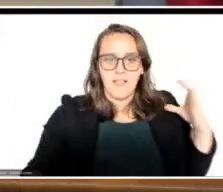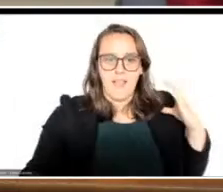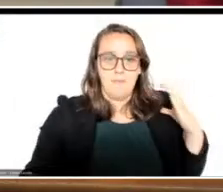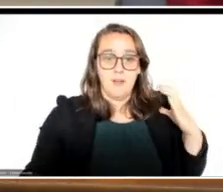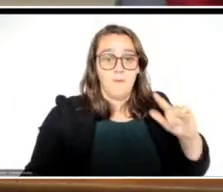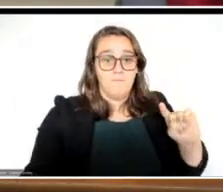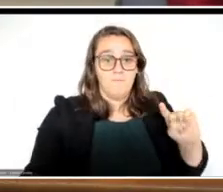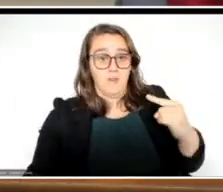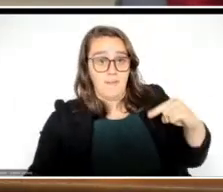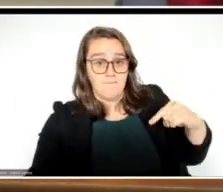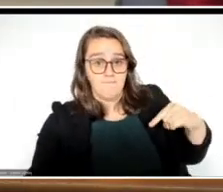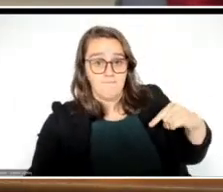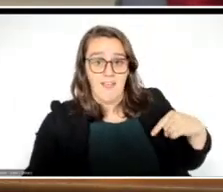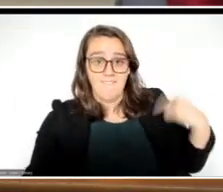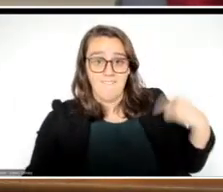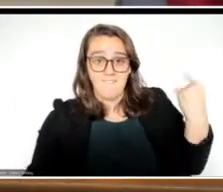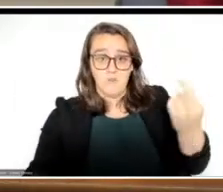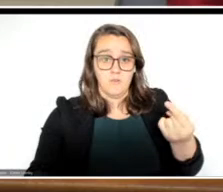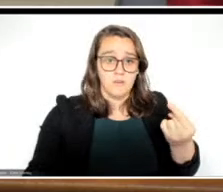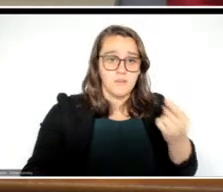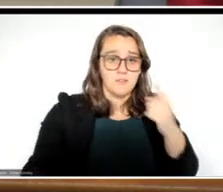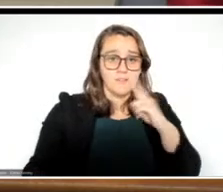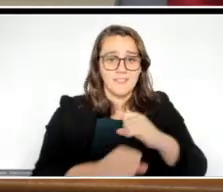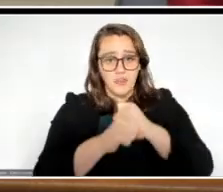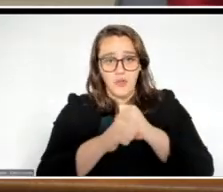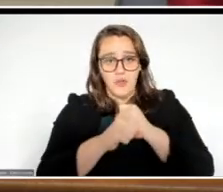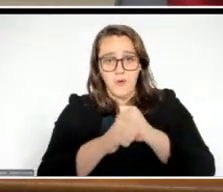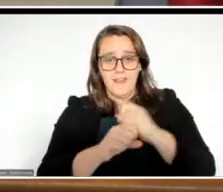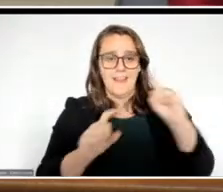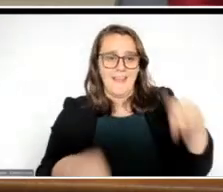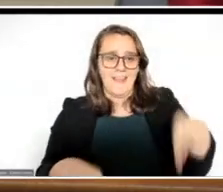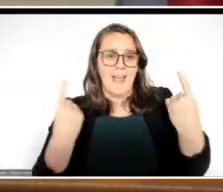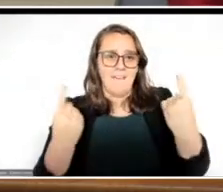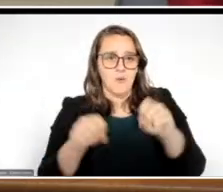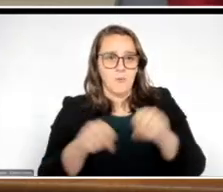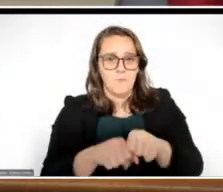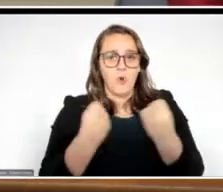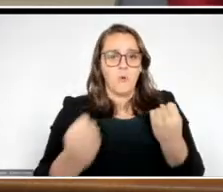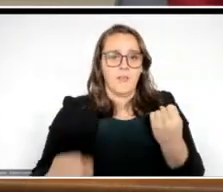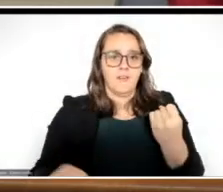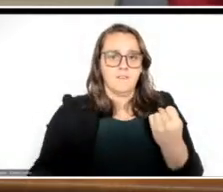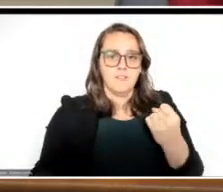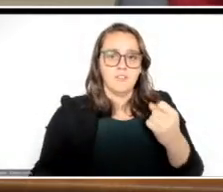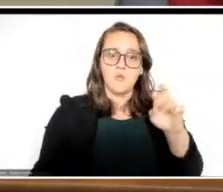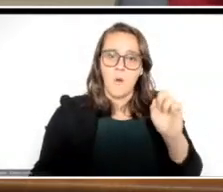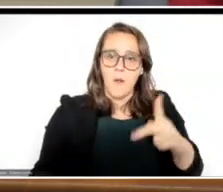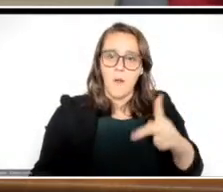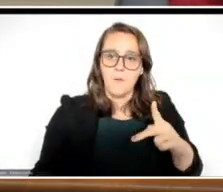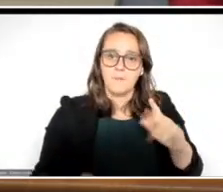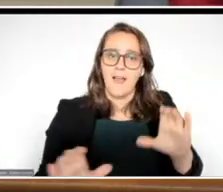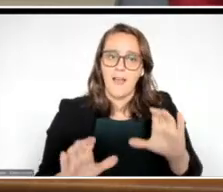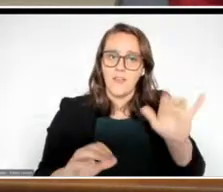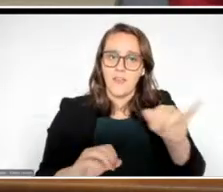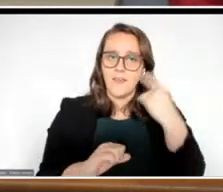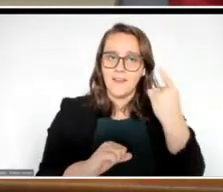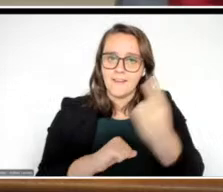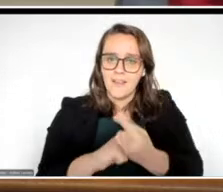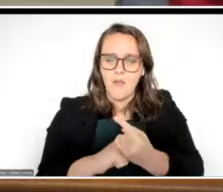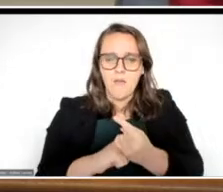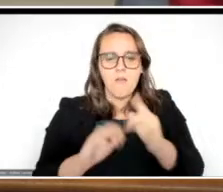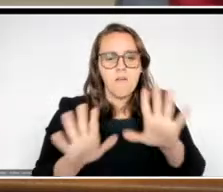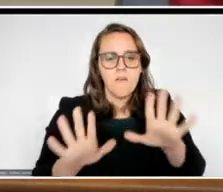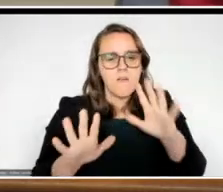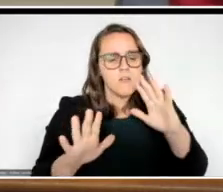Department that a security line like that had ever been broken. President Trump's conduct that day was so shameful and